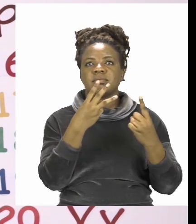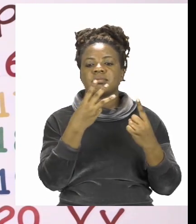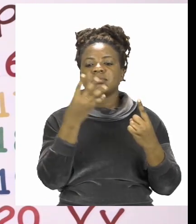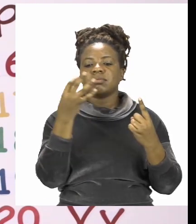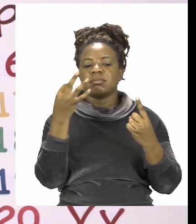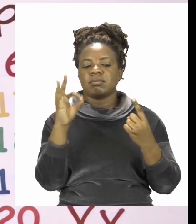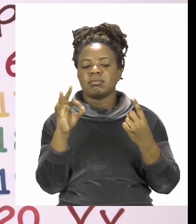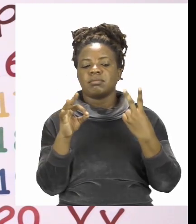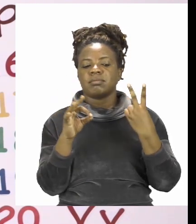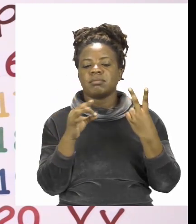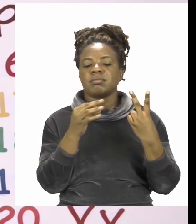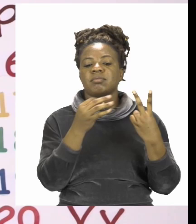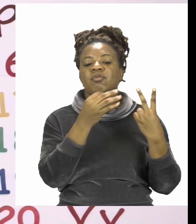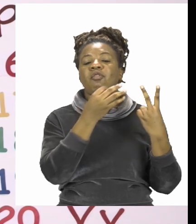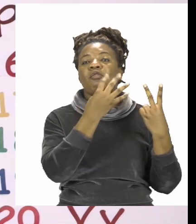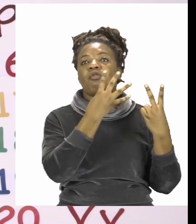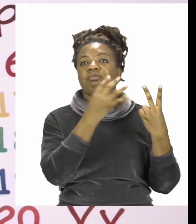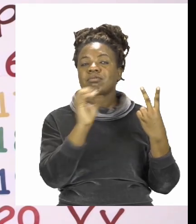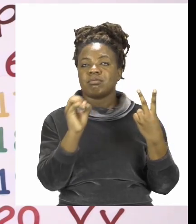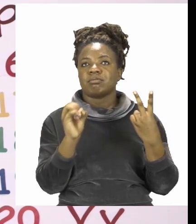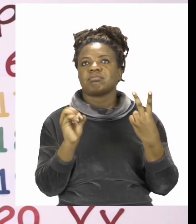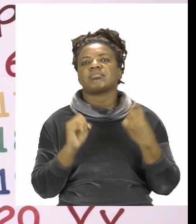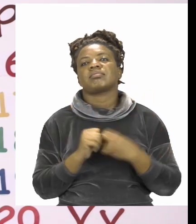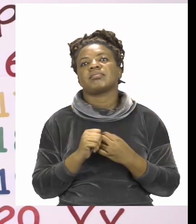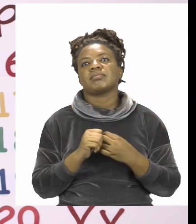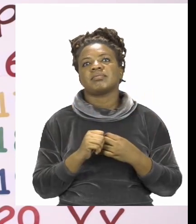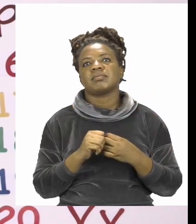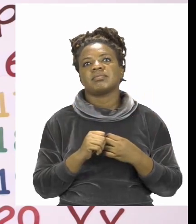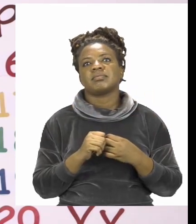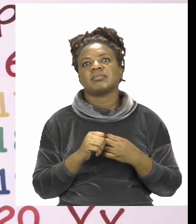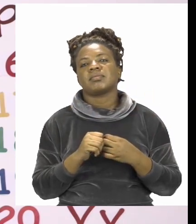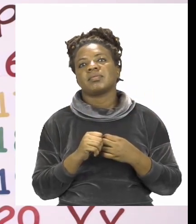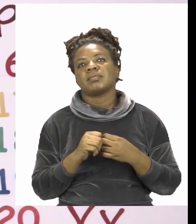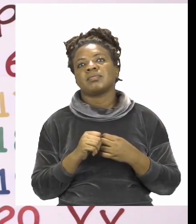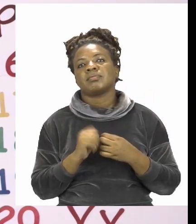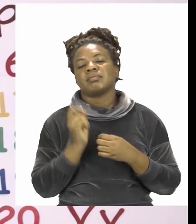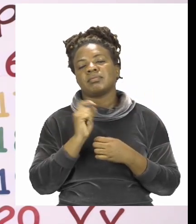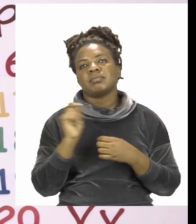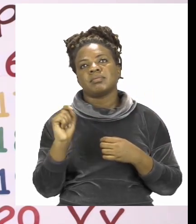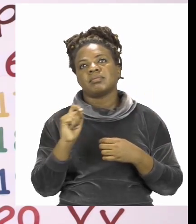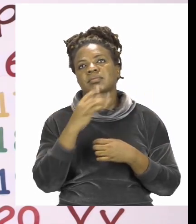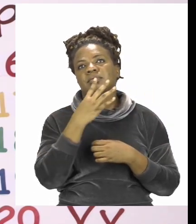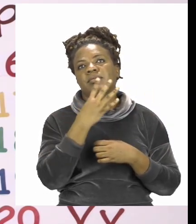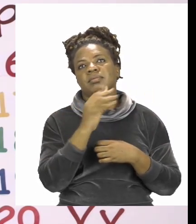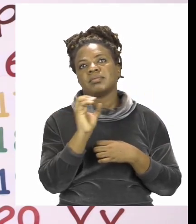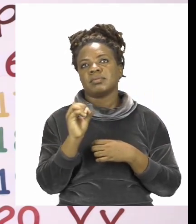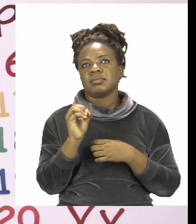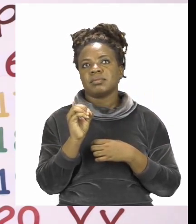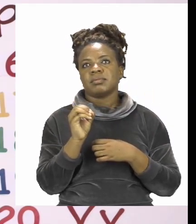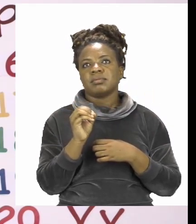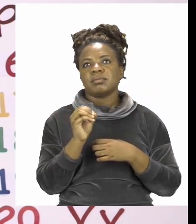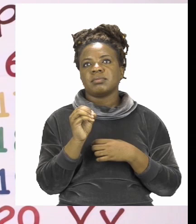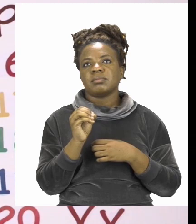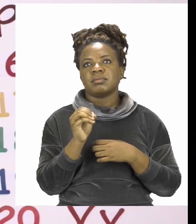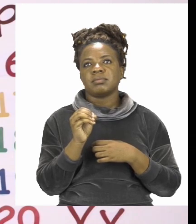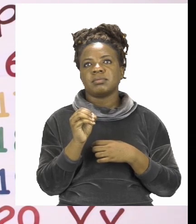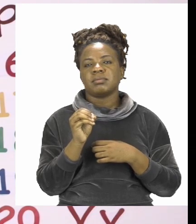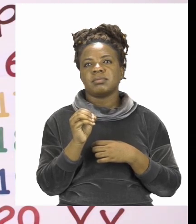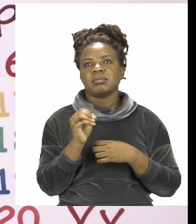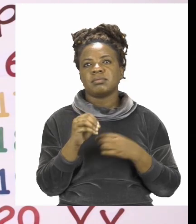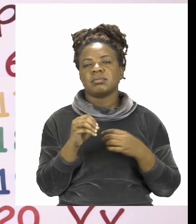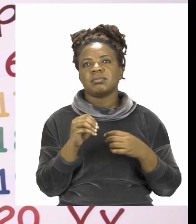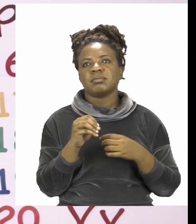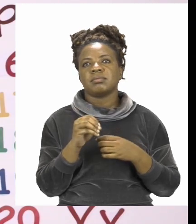39, 40. So the next number that I'm going to write is 40. And if I'm